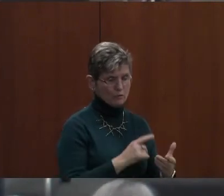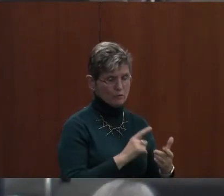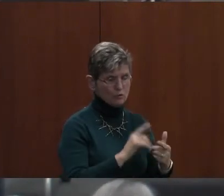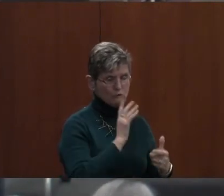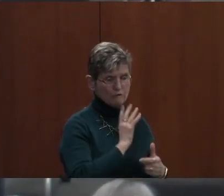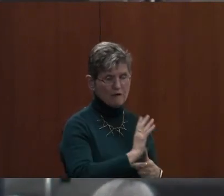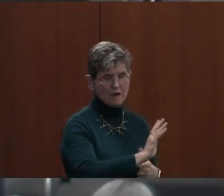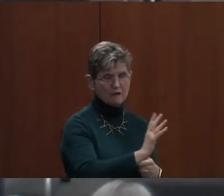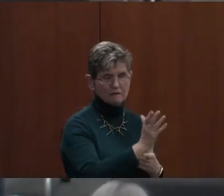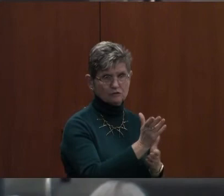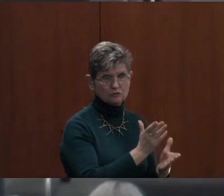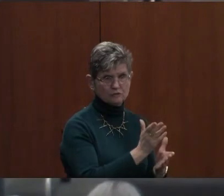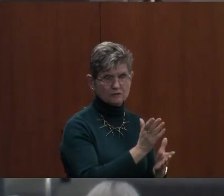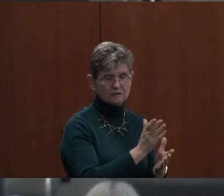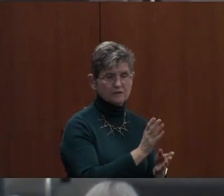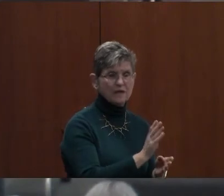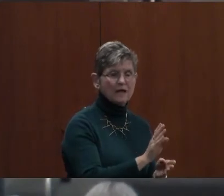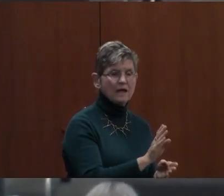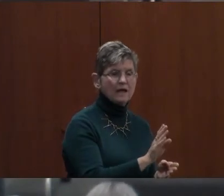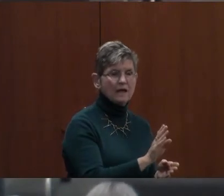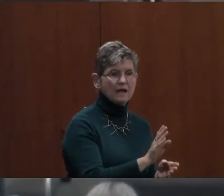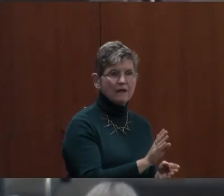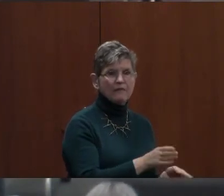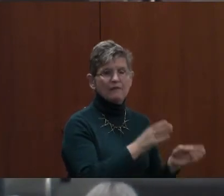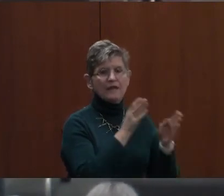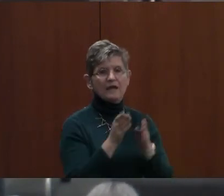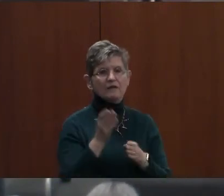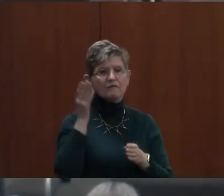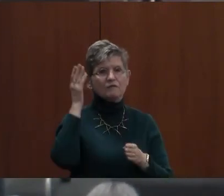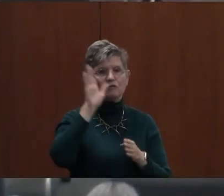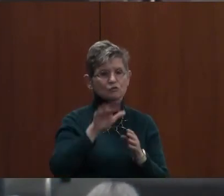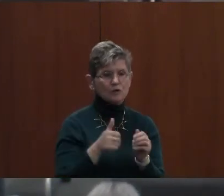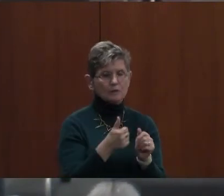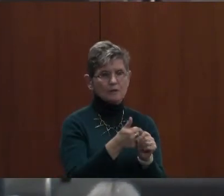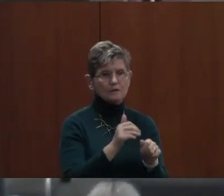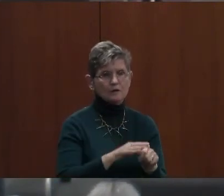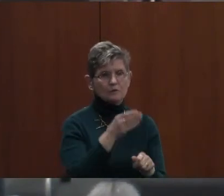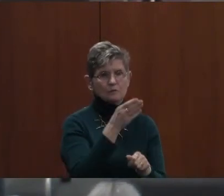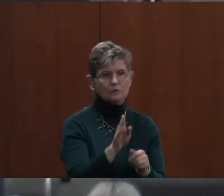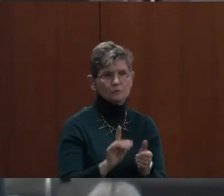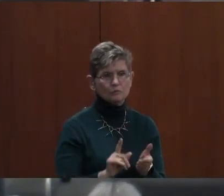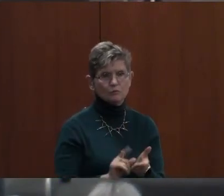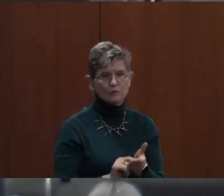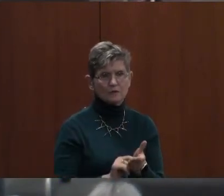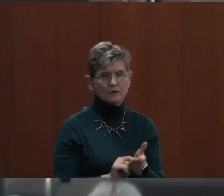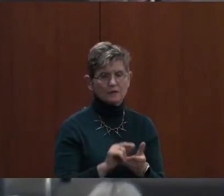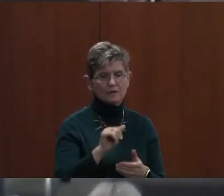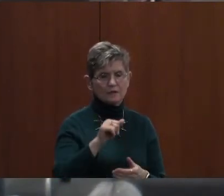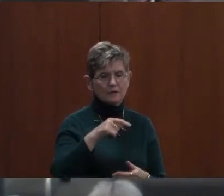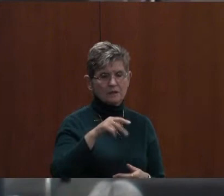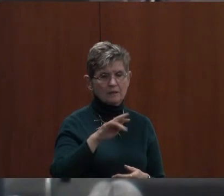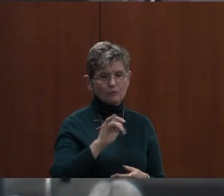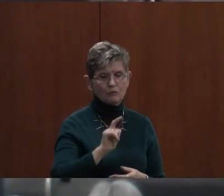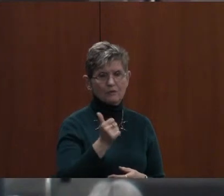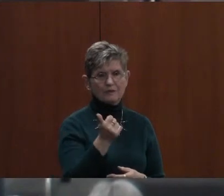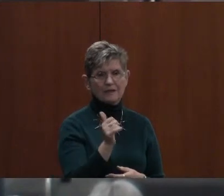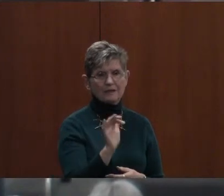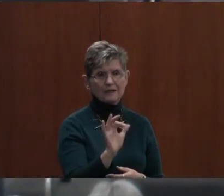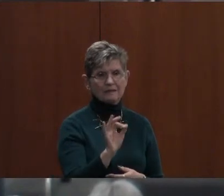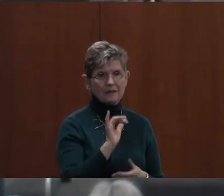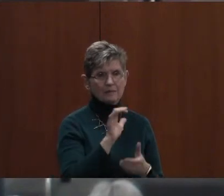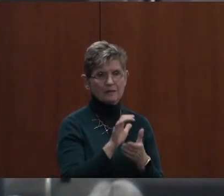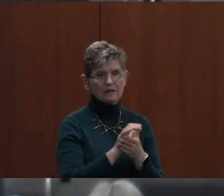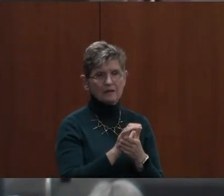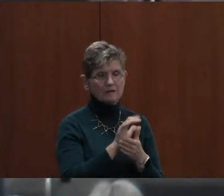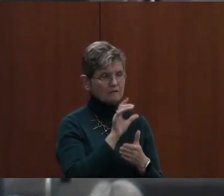services, and then we have future updates on the blueprint on April 19th, and I believe